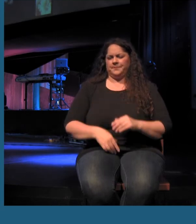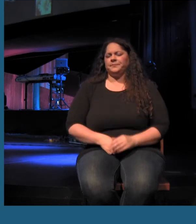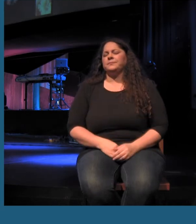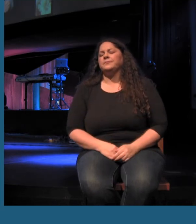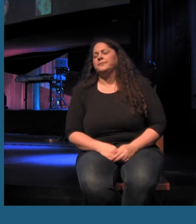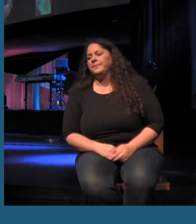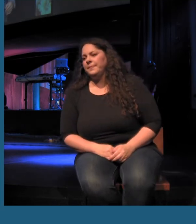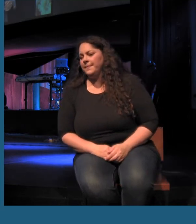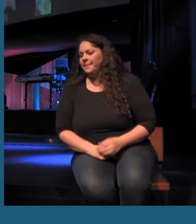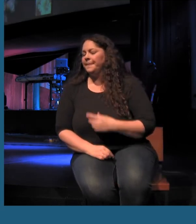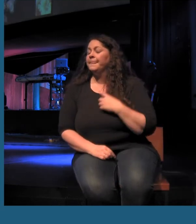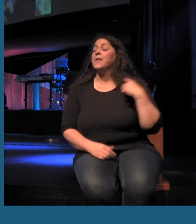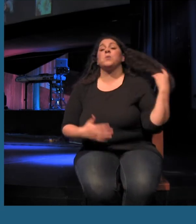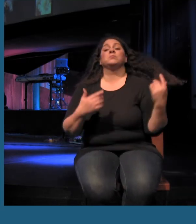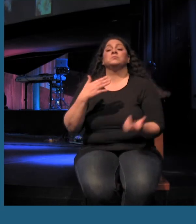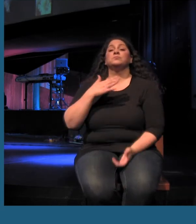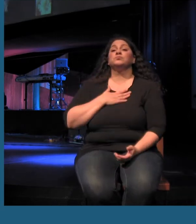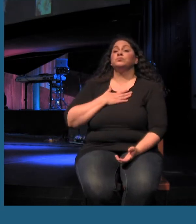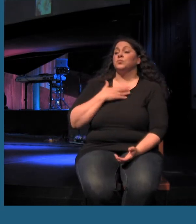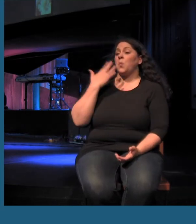What is my why for being a dad?